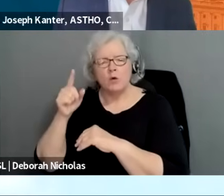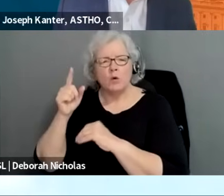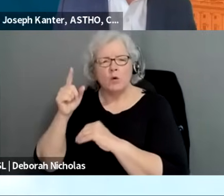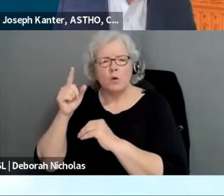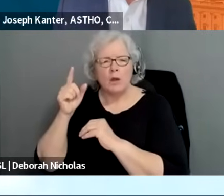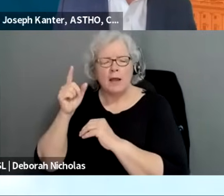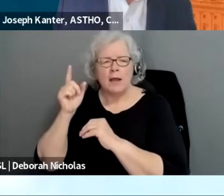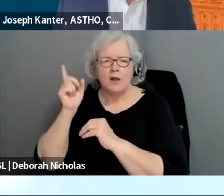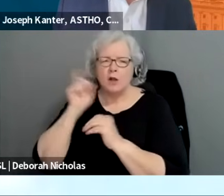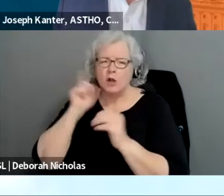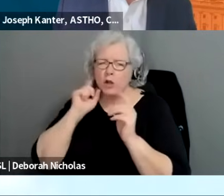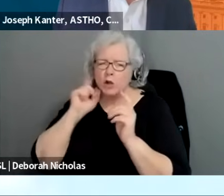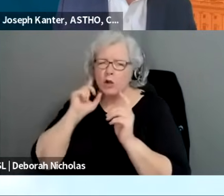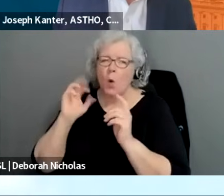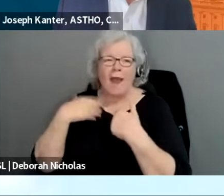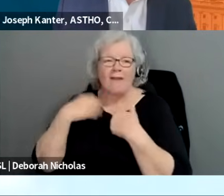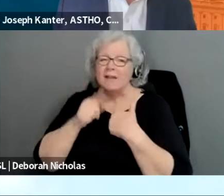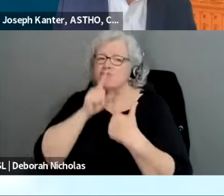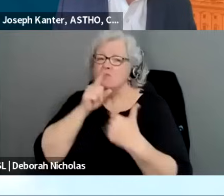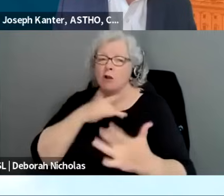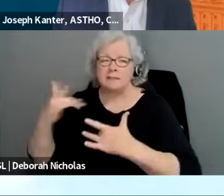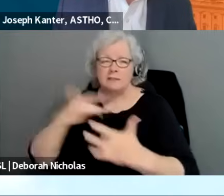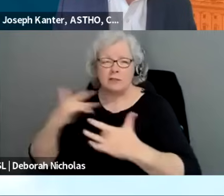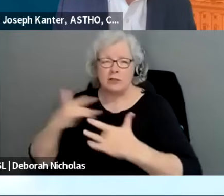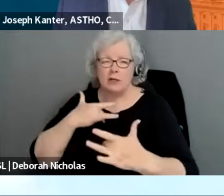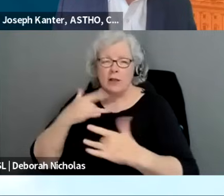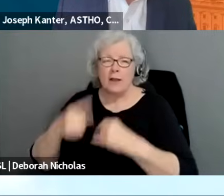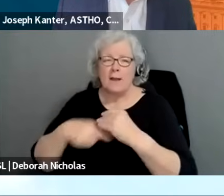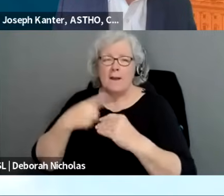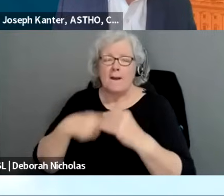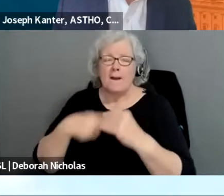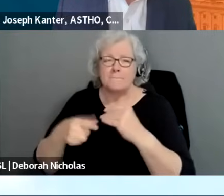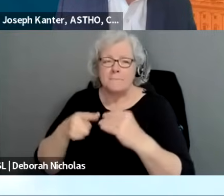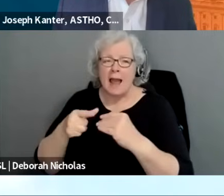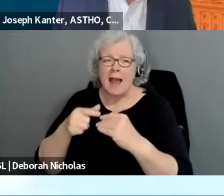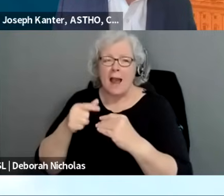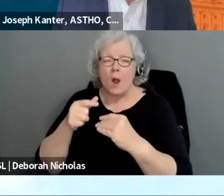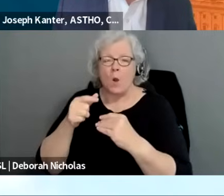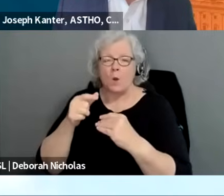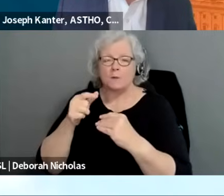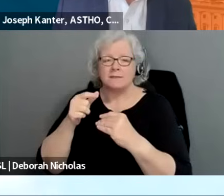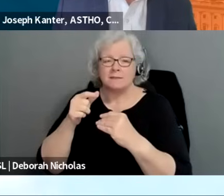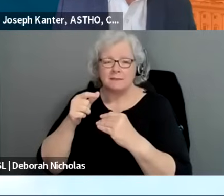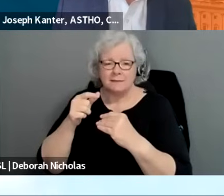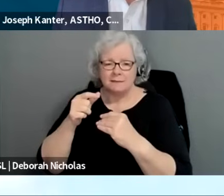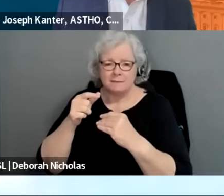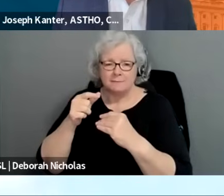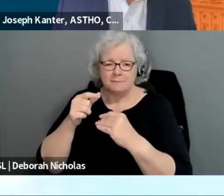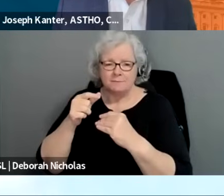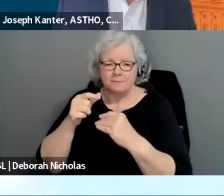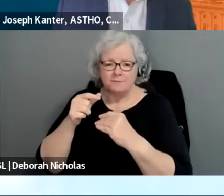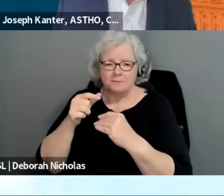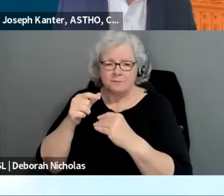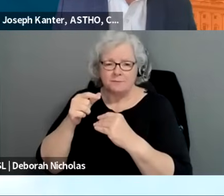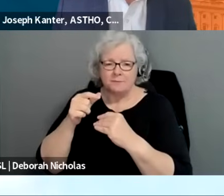concerns about real or perceived disincentives for participation in testing beyond what's now required for interstate travel, and if there's